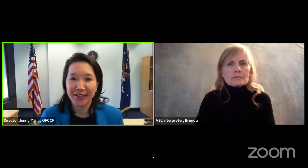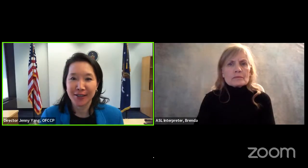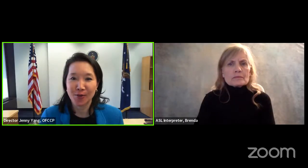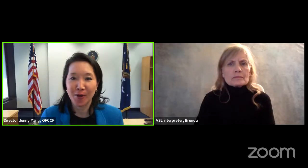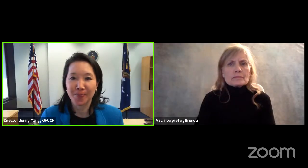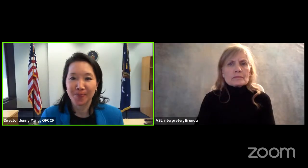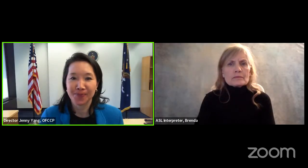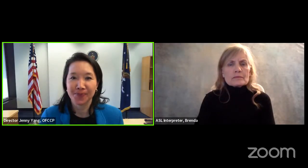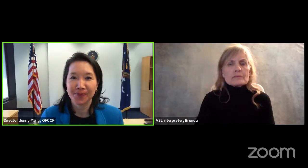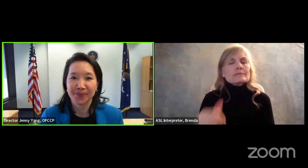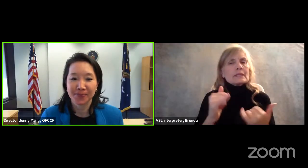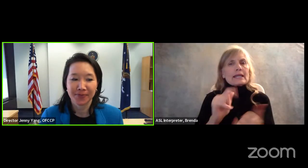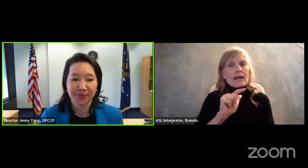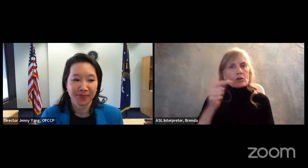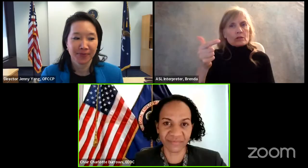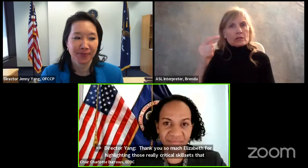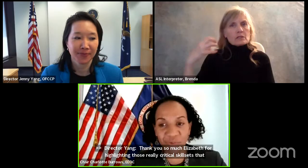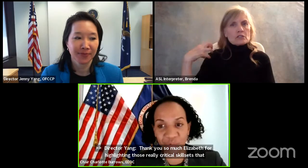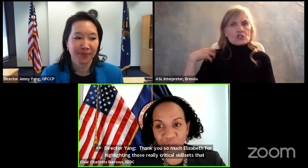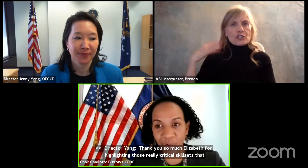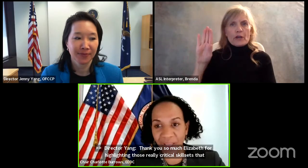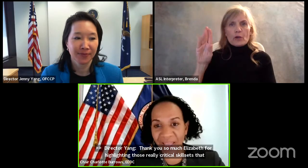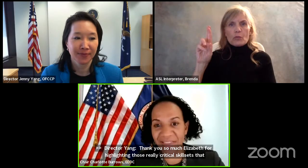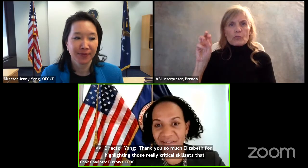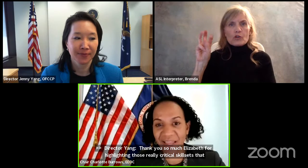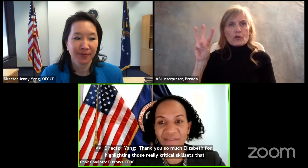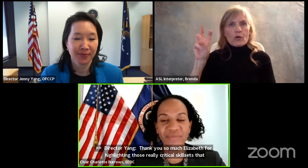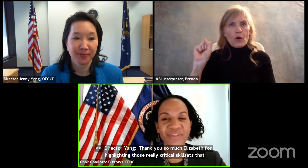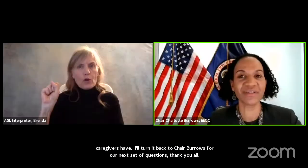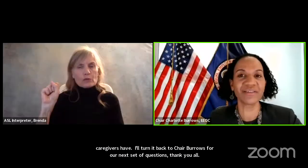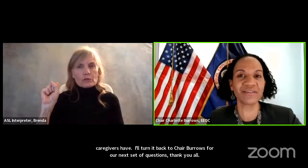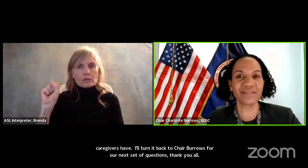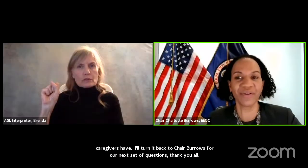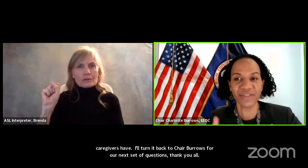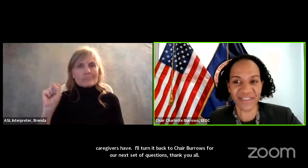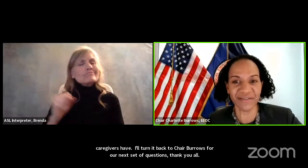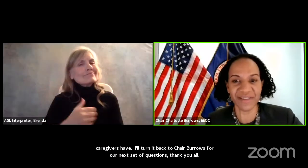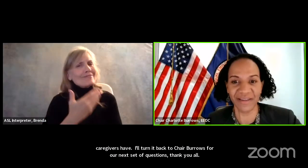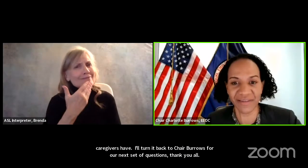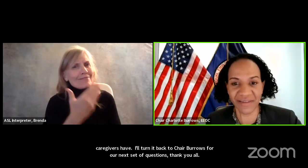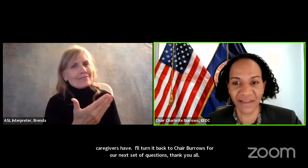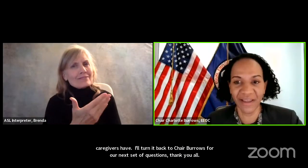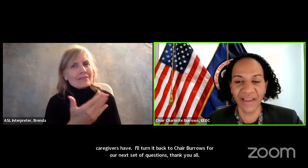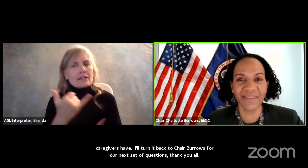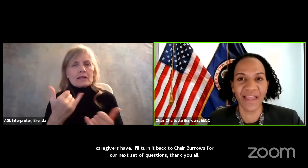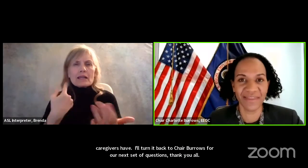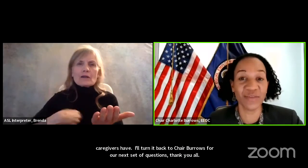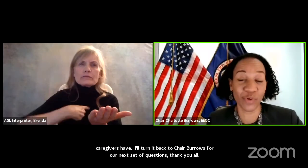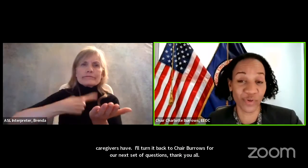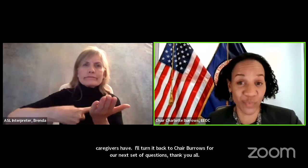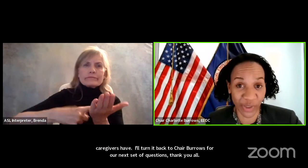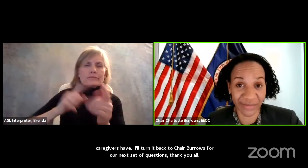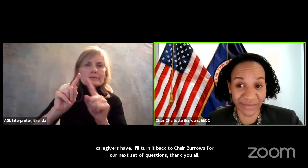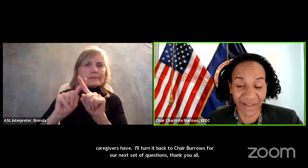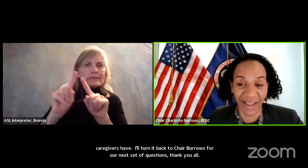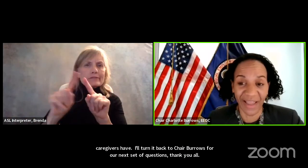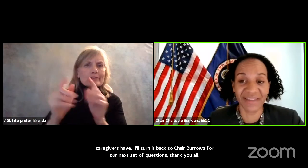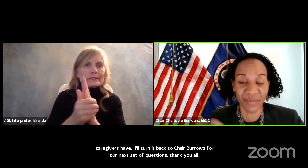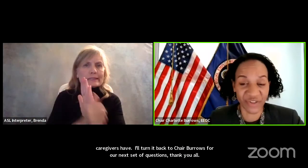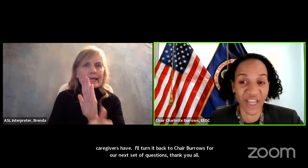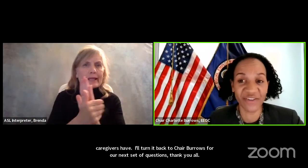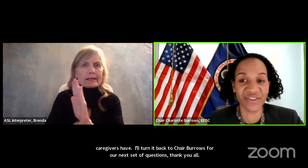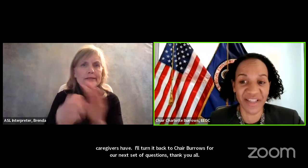questions. Thank you all. Well, thank you. And now that we've discussed the various skill sets that these workers bring